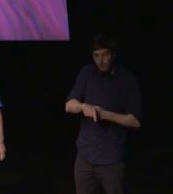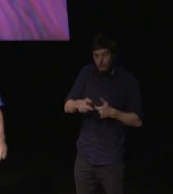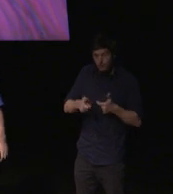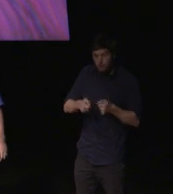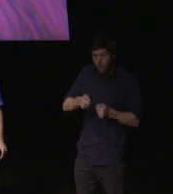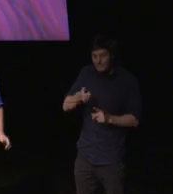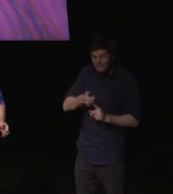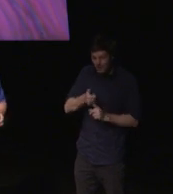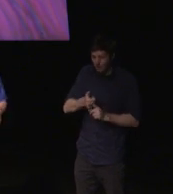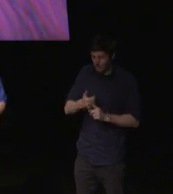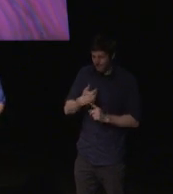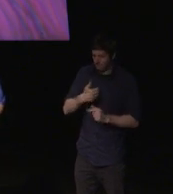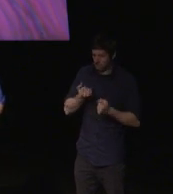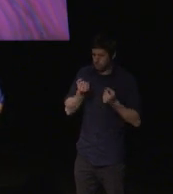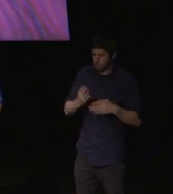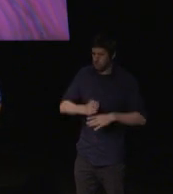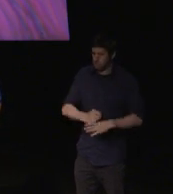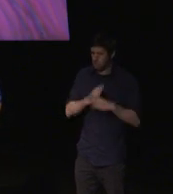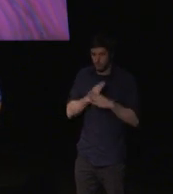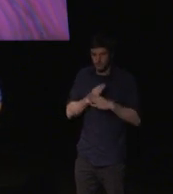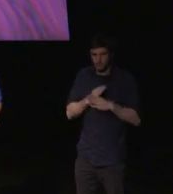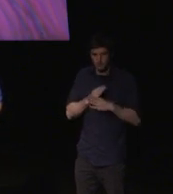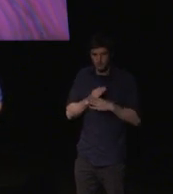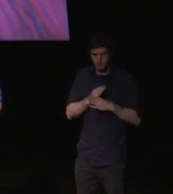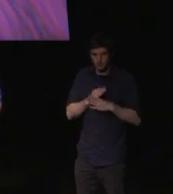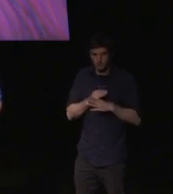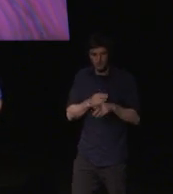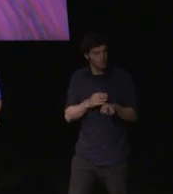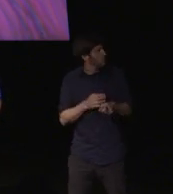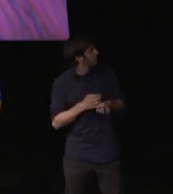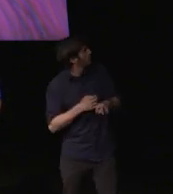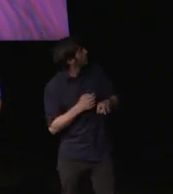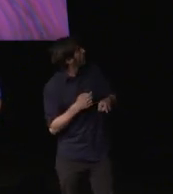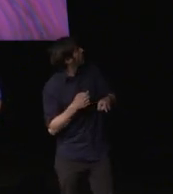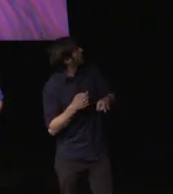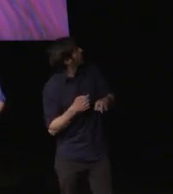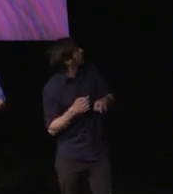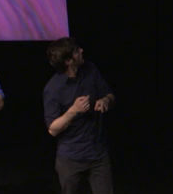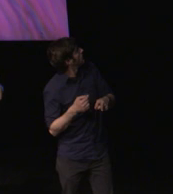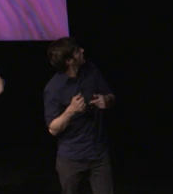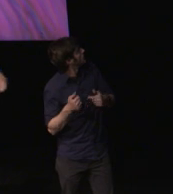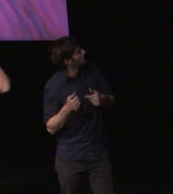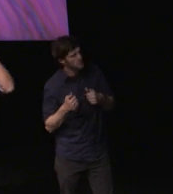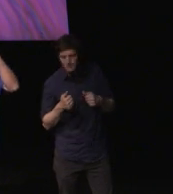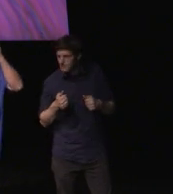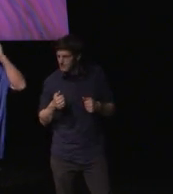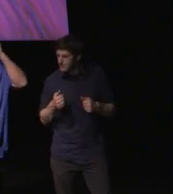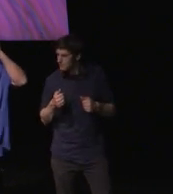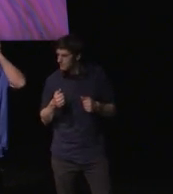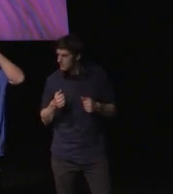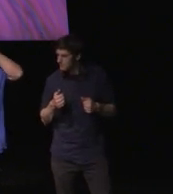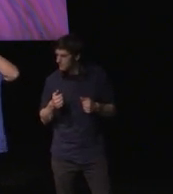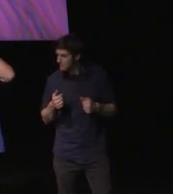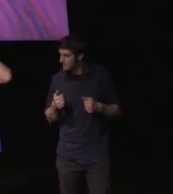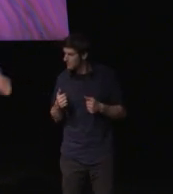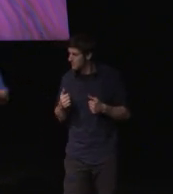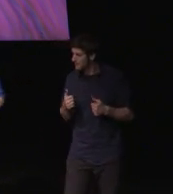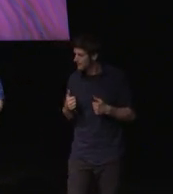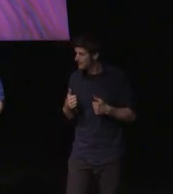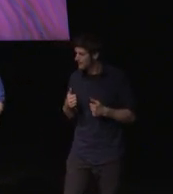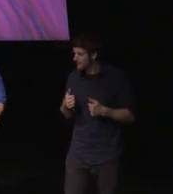really important to kind of how we worked. Game bro voice. Oh, that's nice. Game bro voice. Sweet.